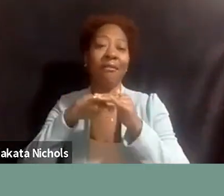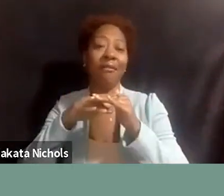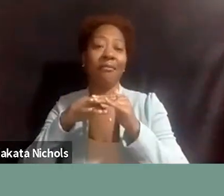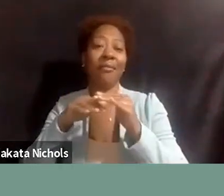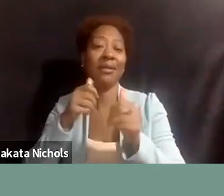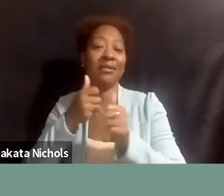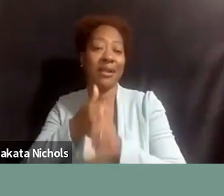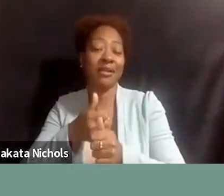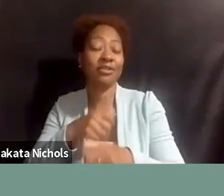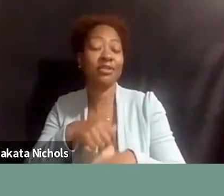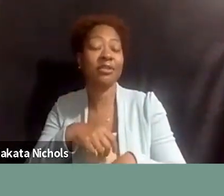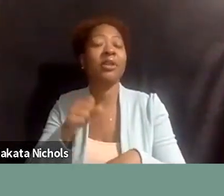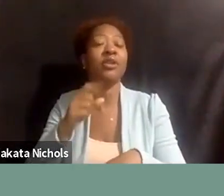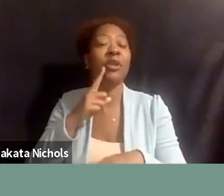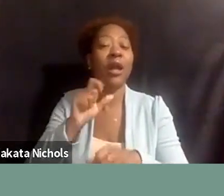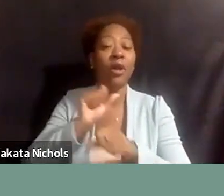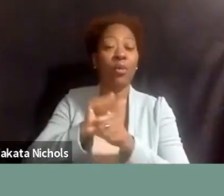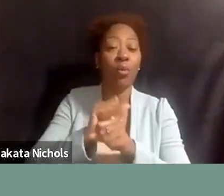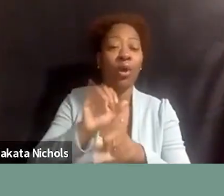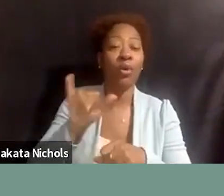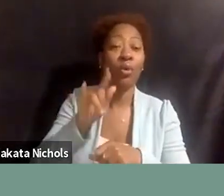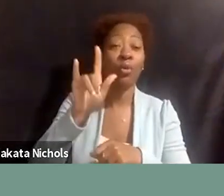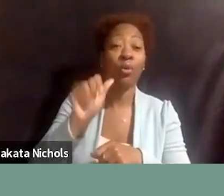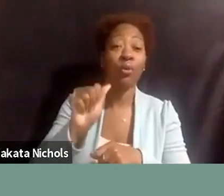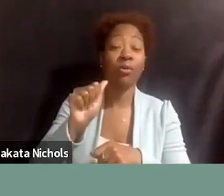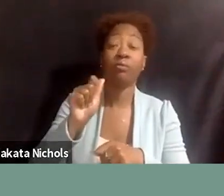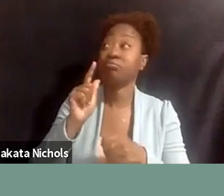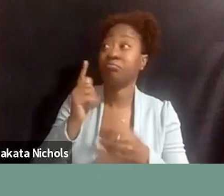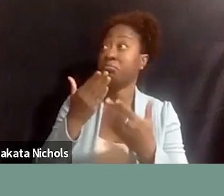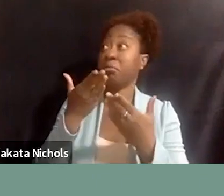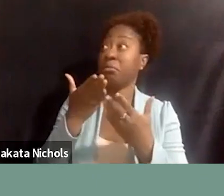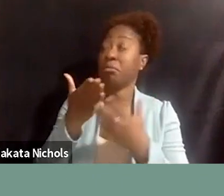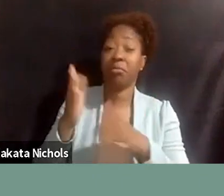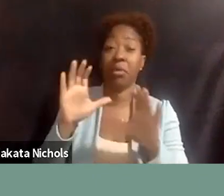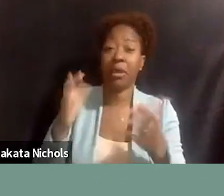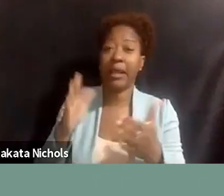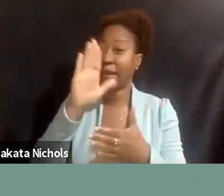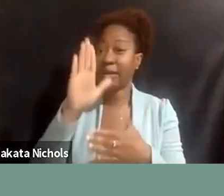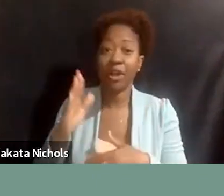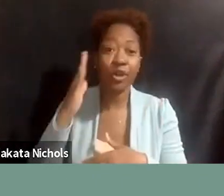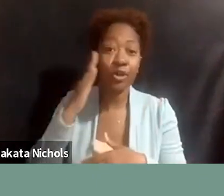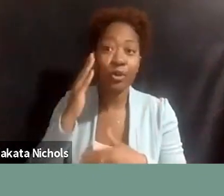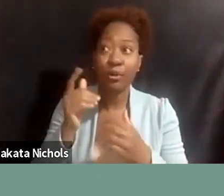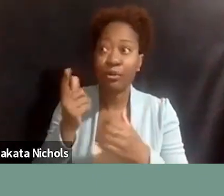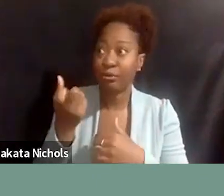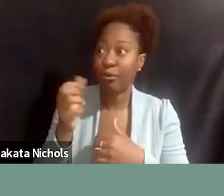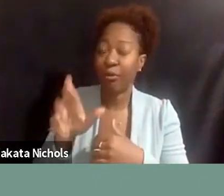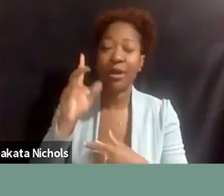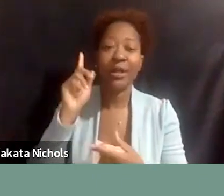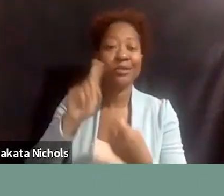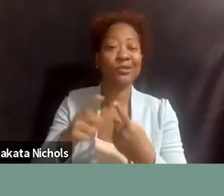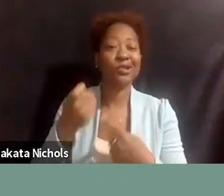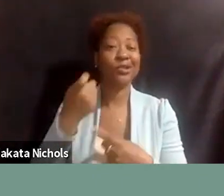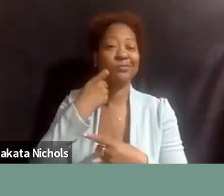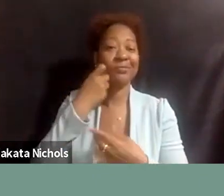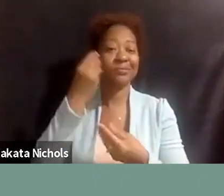worked really closely with Julia throughout the course of the semester, but never knew it was her until she shared it with me pretty